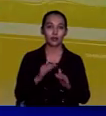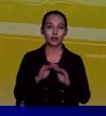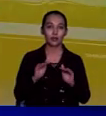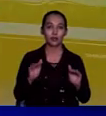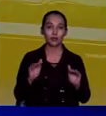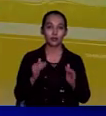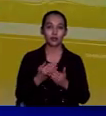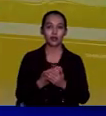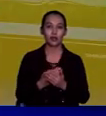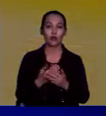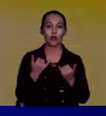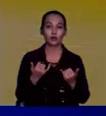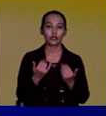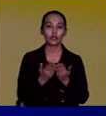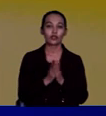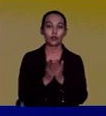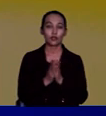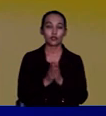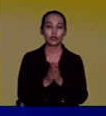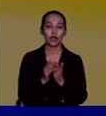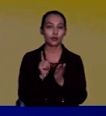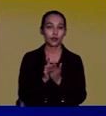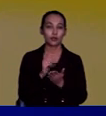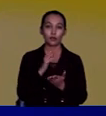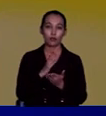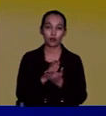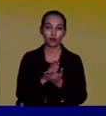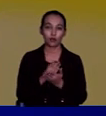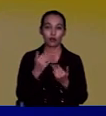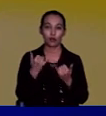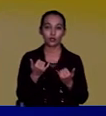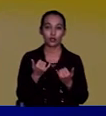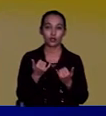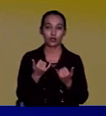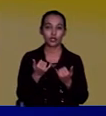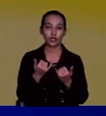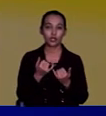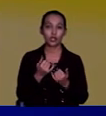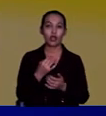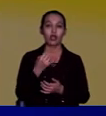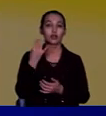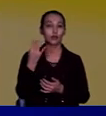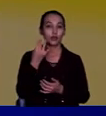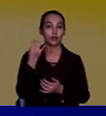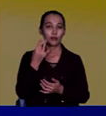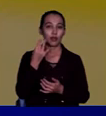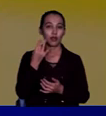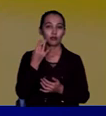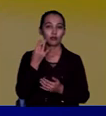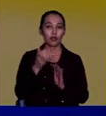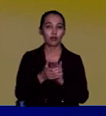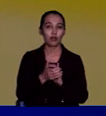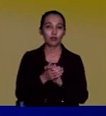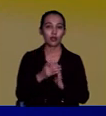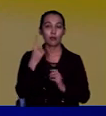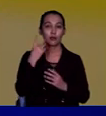Bolajonlar, yoningizda darsligingiz albatta bo'lsa kerak. Keling, masal bilan tanishamiz. Bir